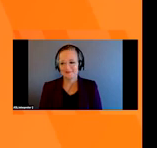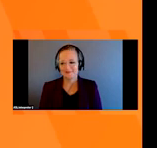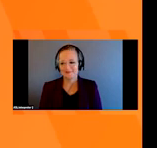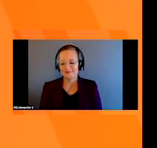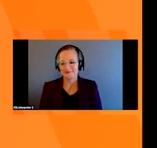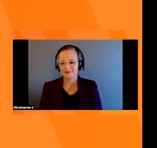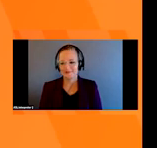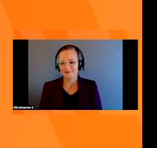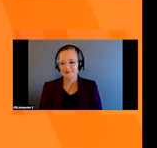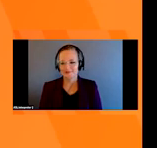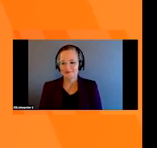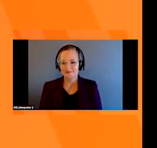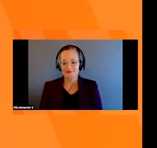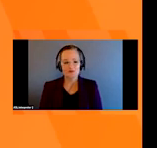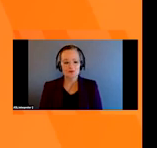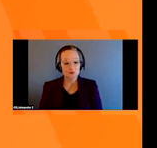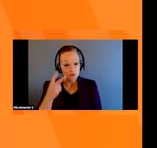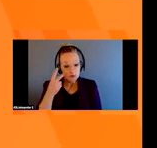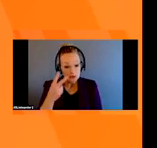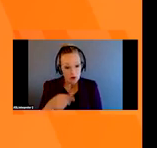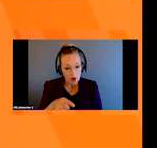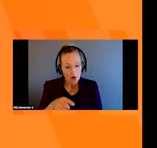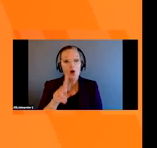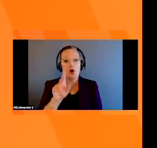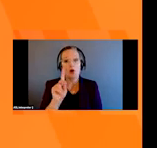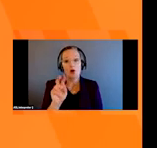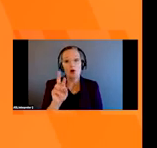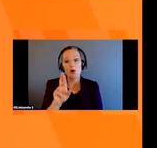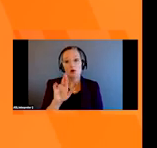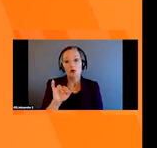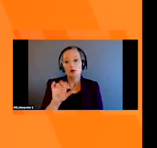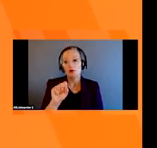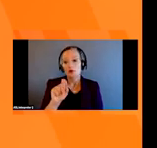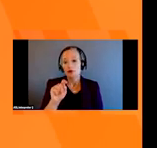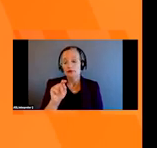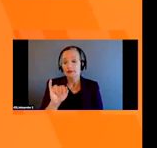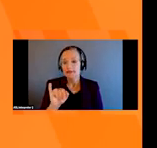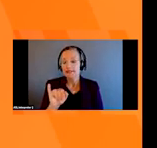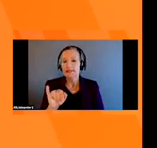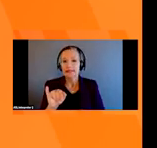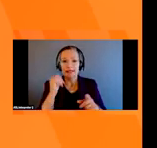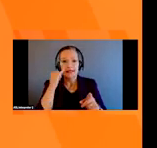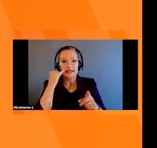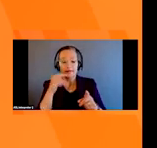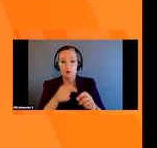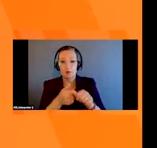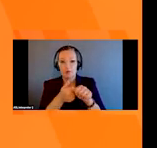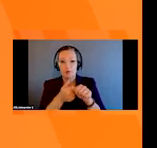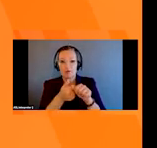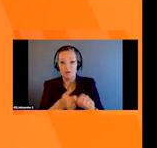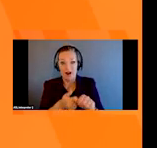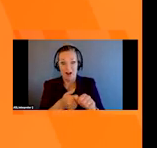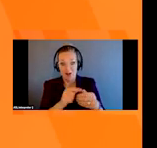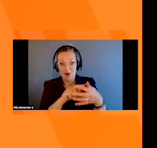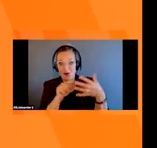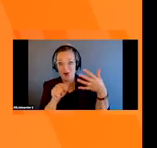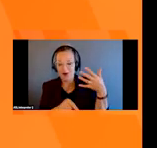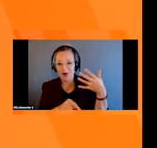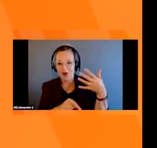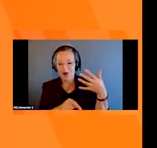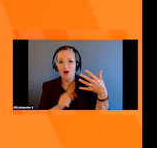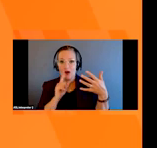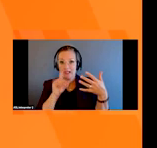And I see Christy had a question in the chat. Will LinkedIn prioritize those you are following to bump up ones that you interact with